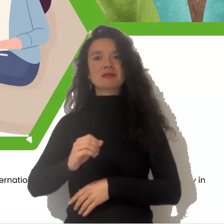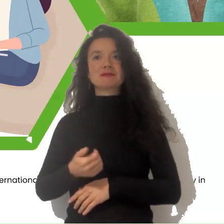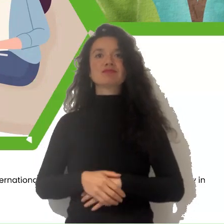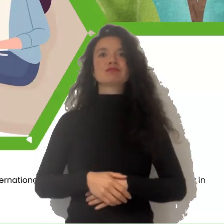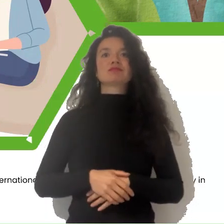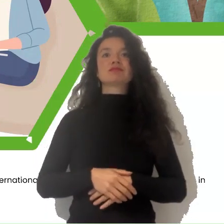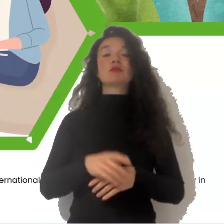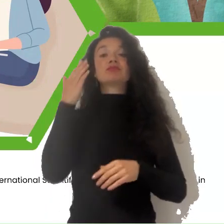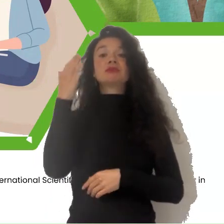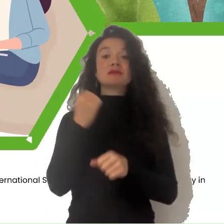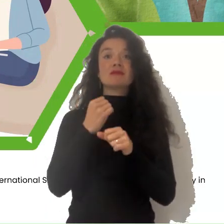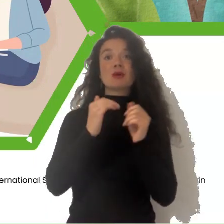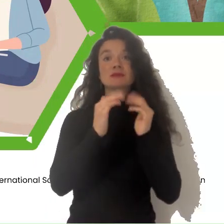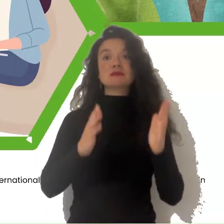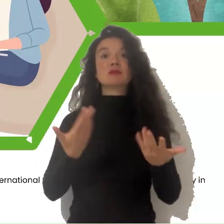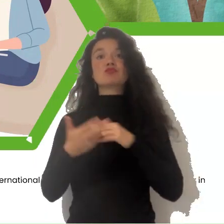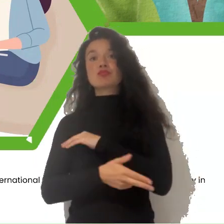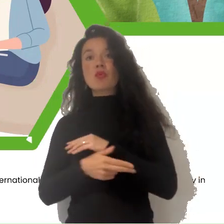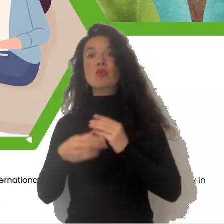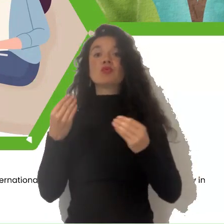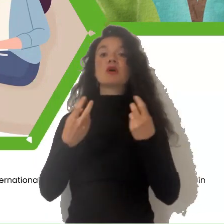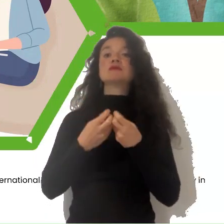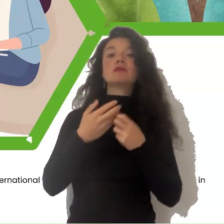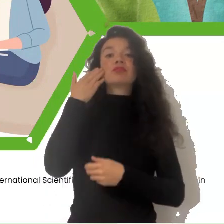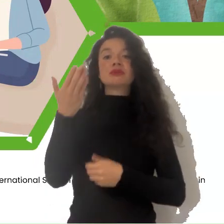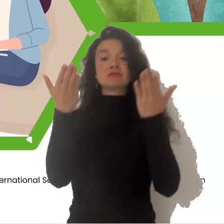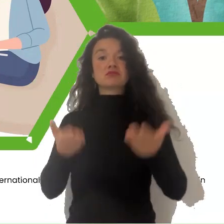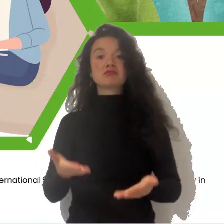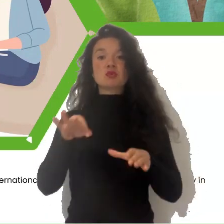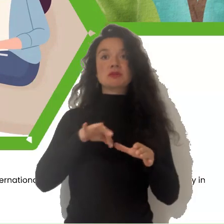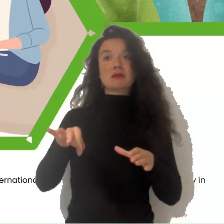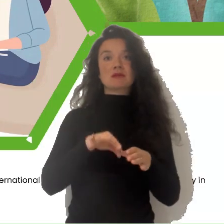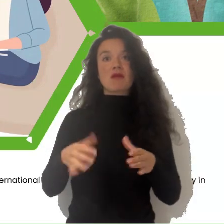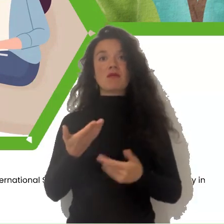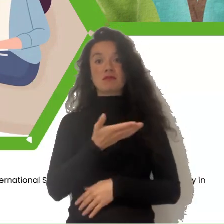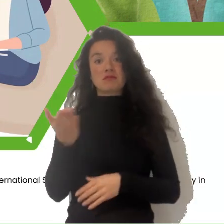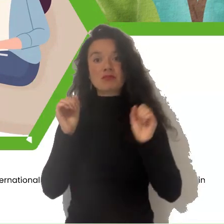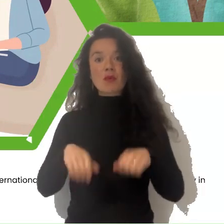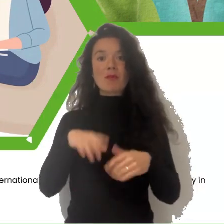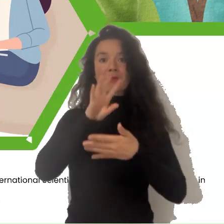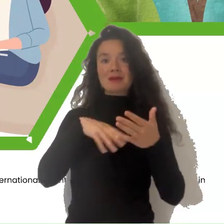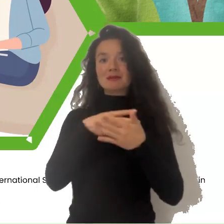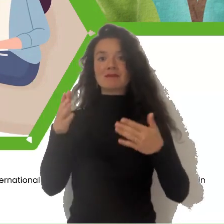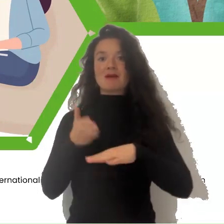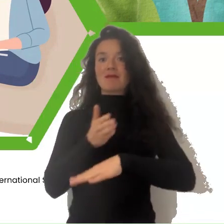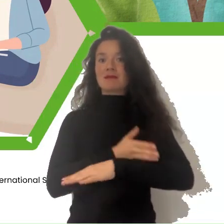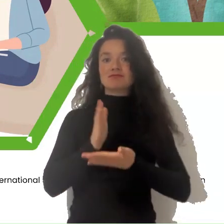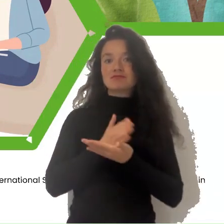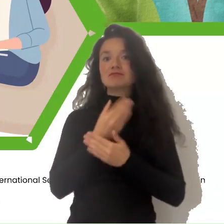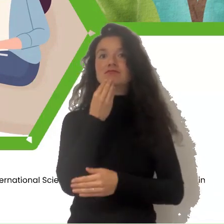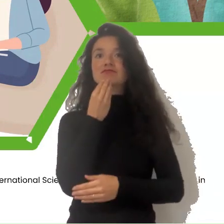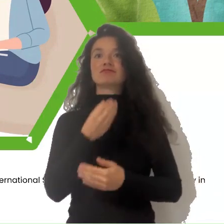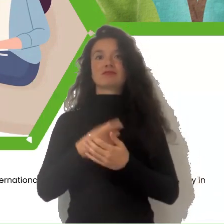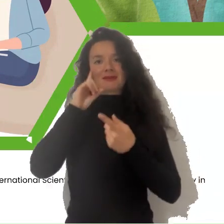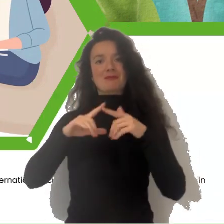it's jobs that directly contribute to protecting the environment. Examples of that are